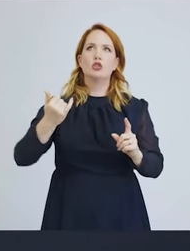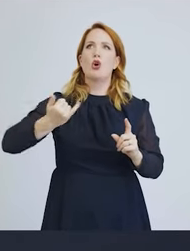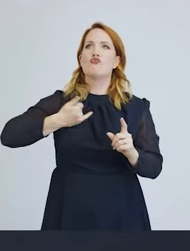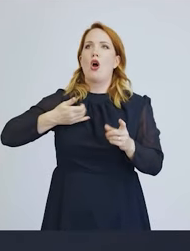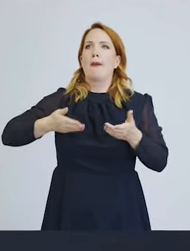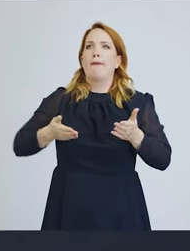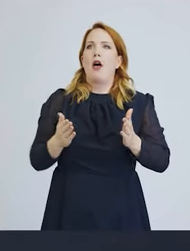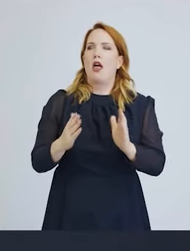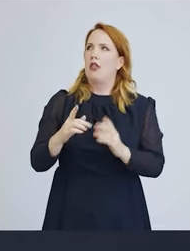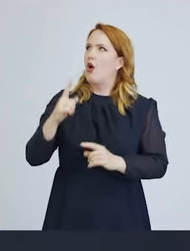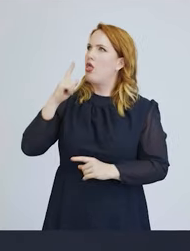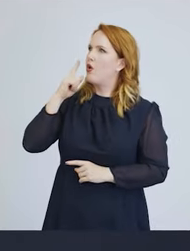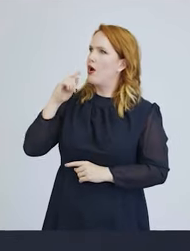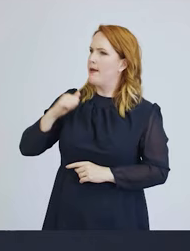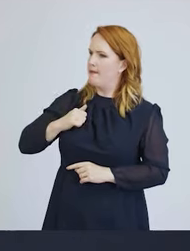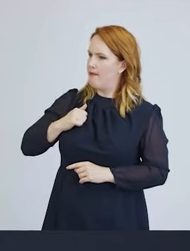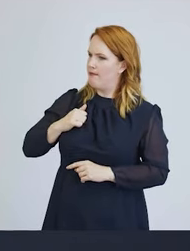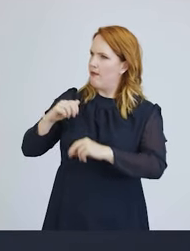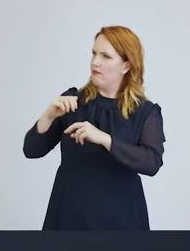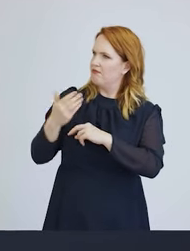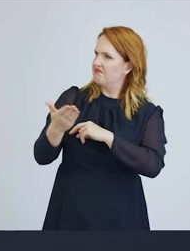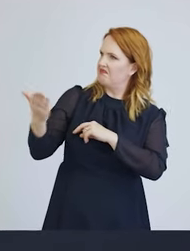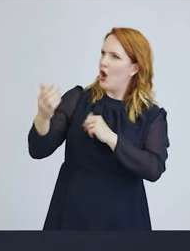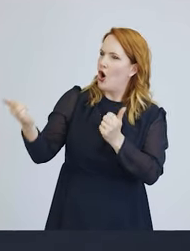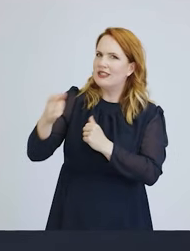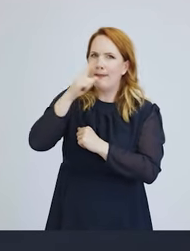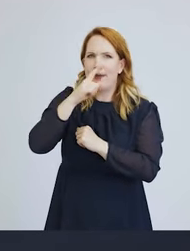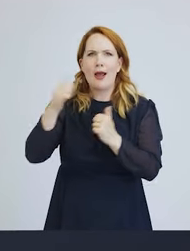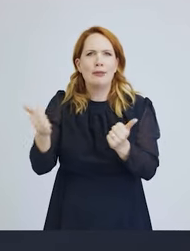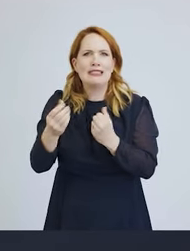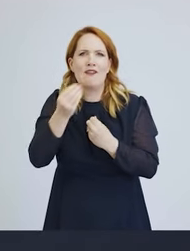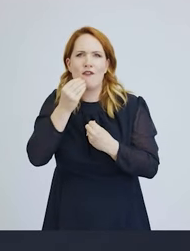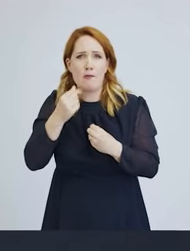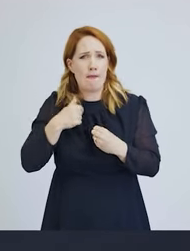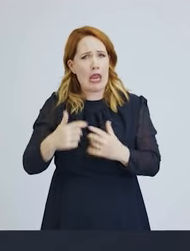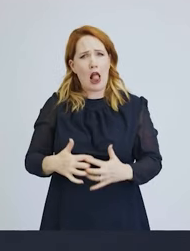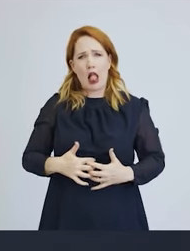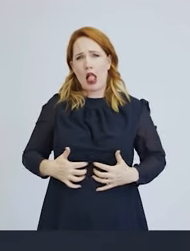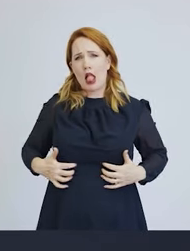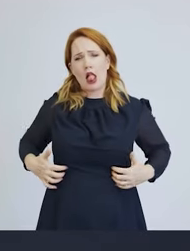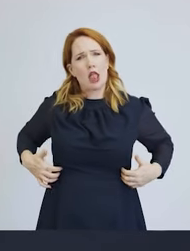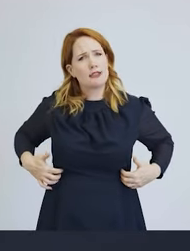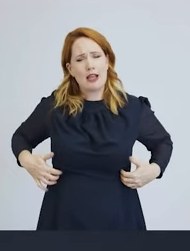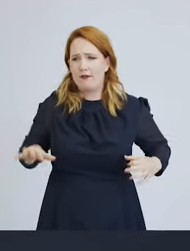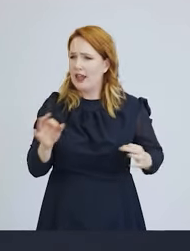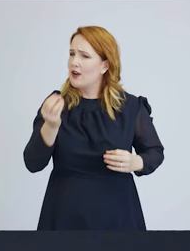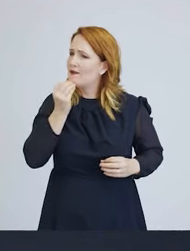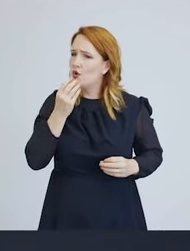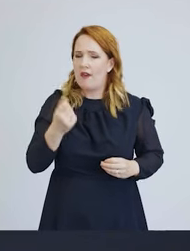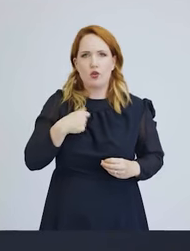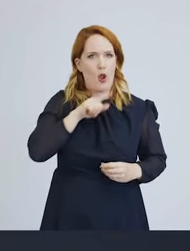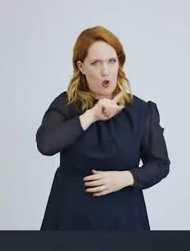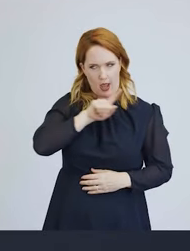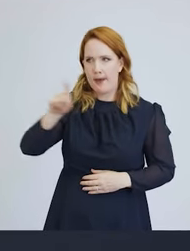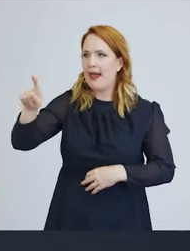"When he came to his senses, he said, 'How many of my father's hired servants have food to spare? And here I am starving to death. I